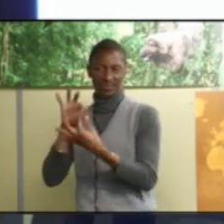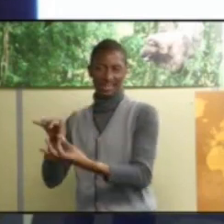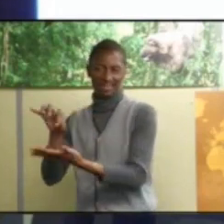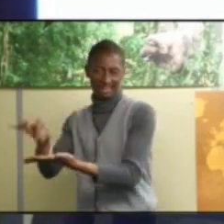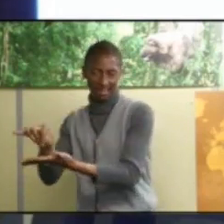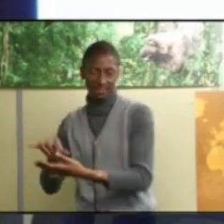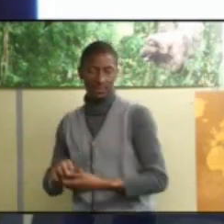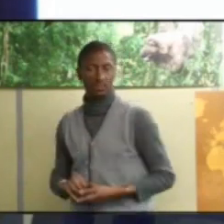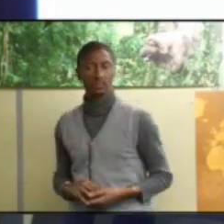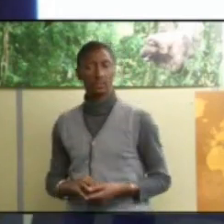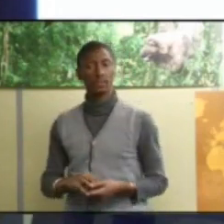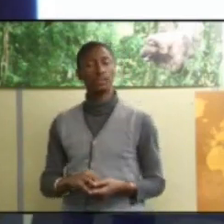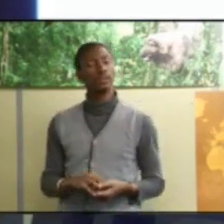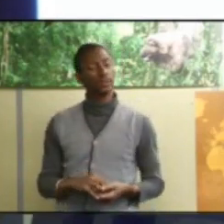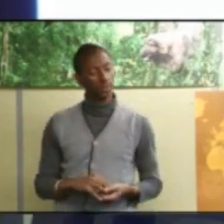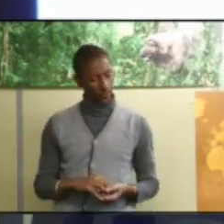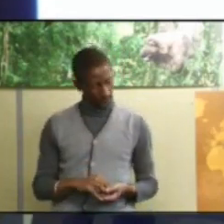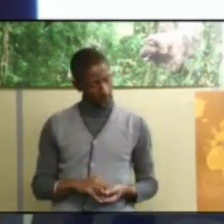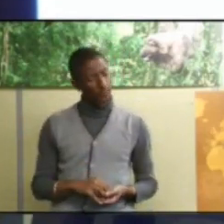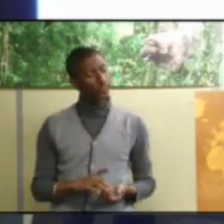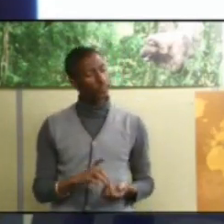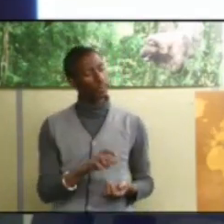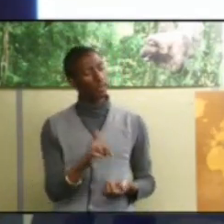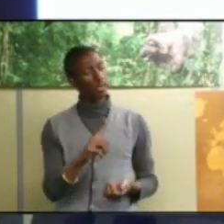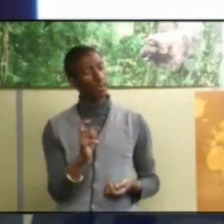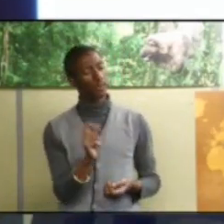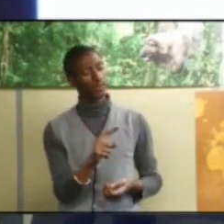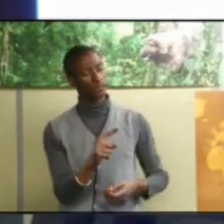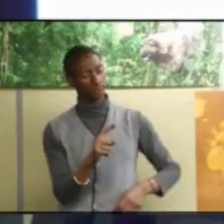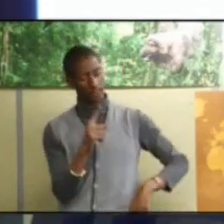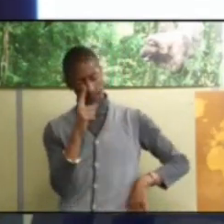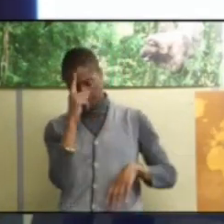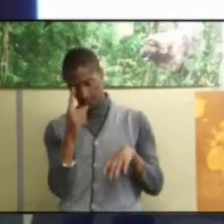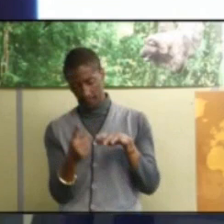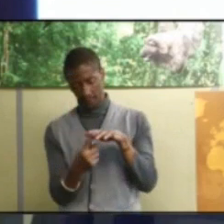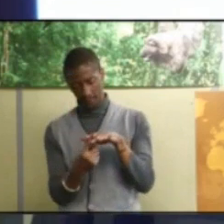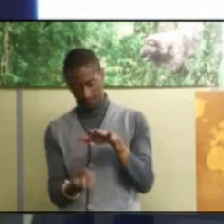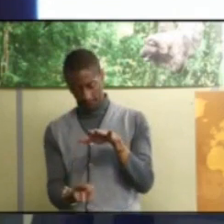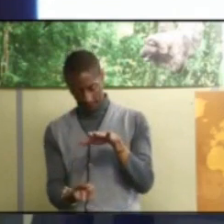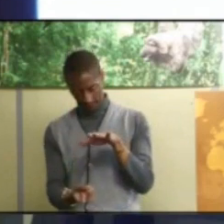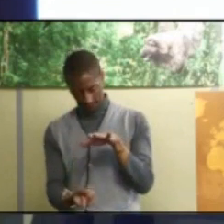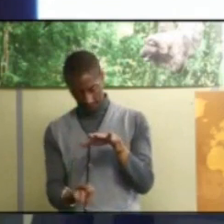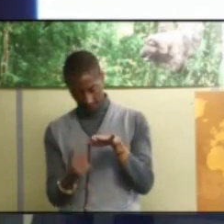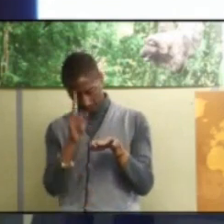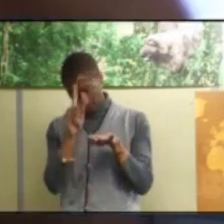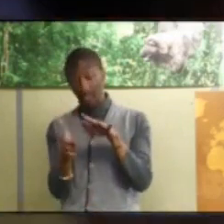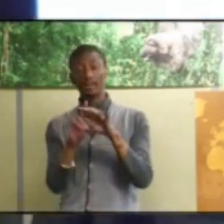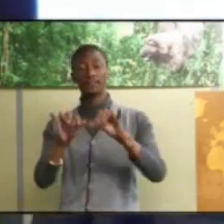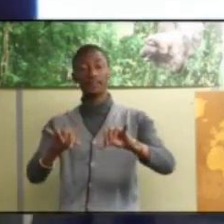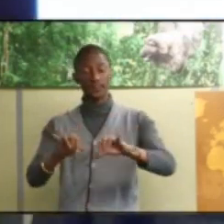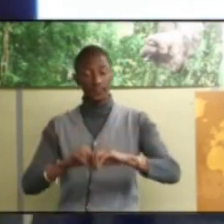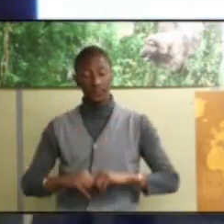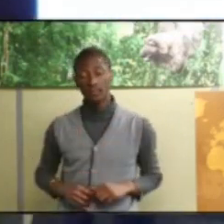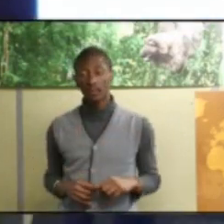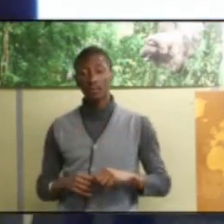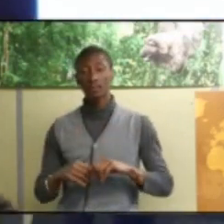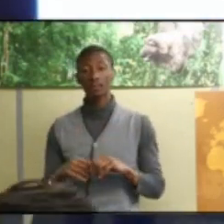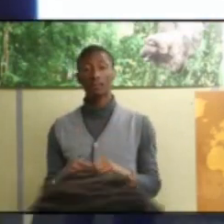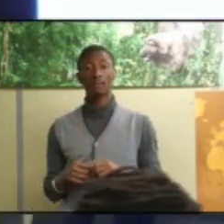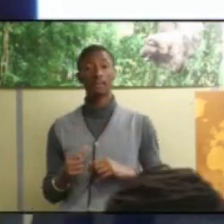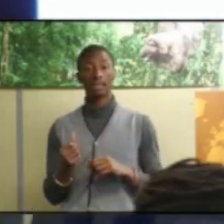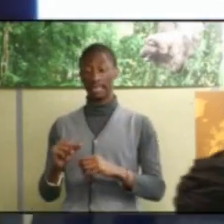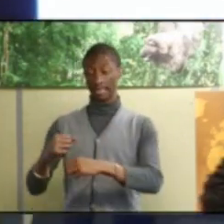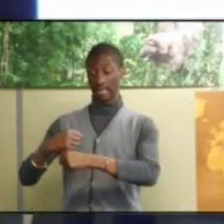other question. Don't tell me it left me. Are there any manufacturers now that's